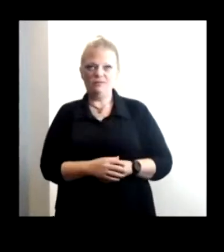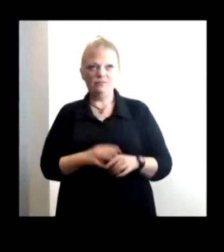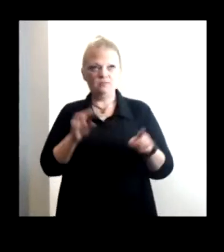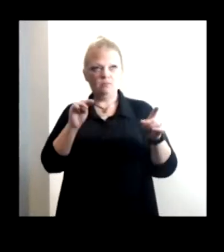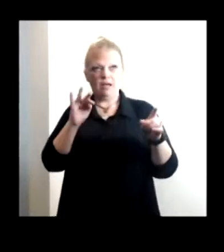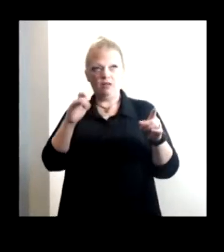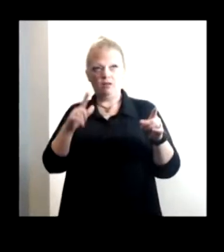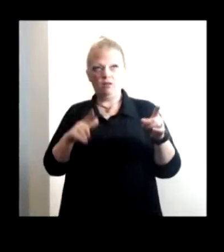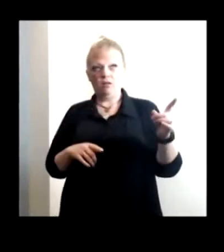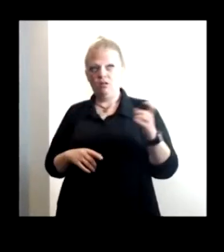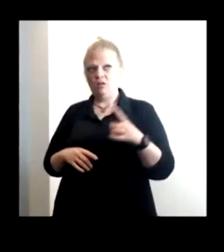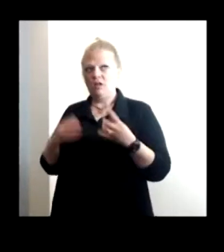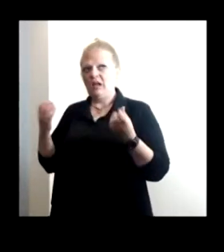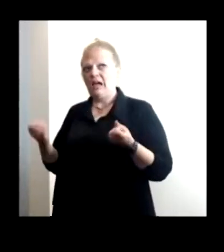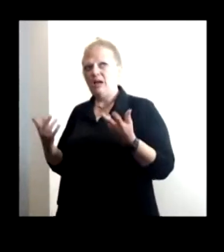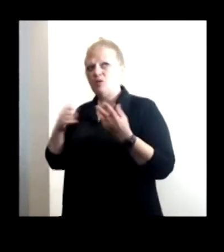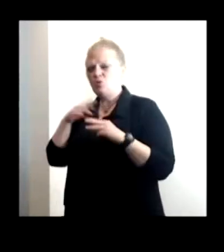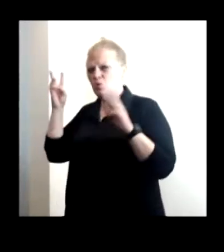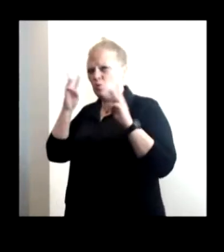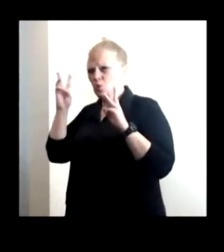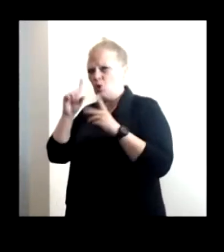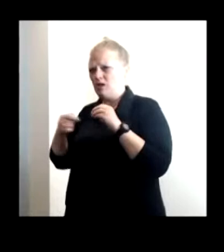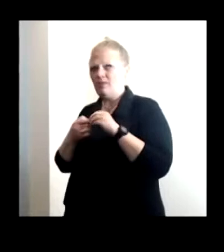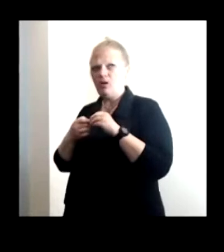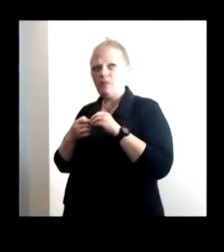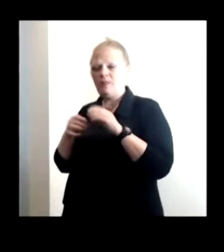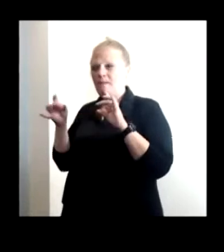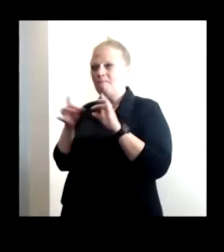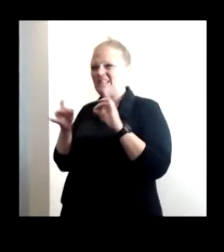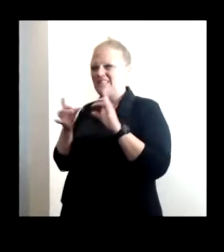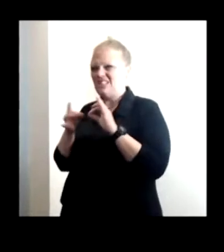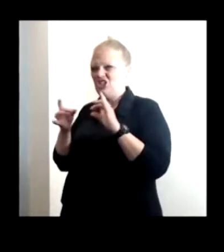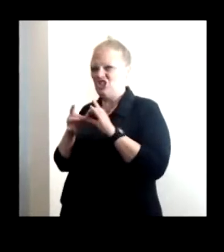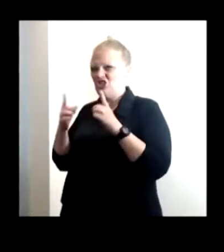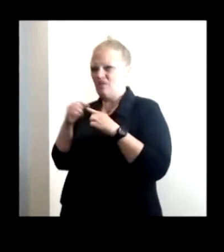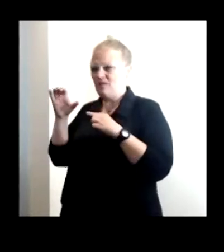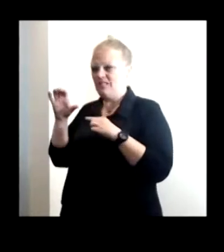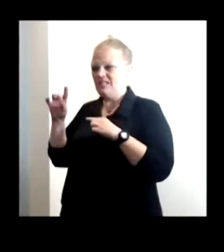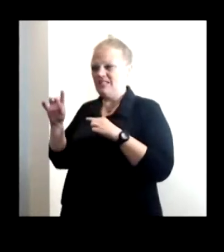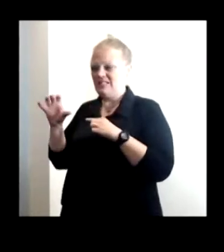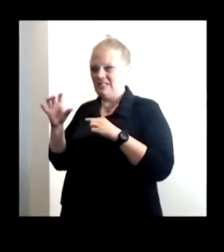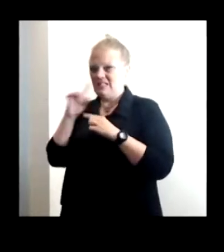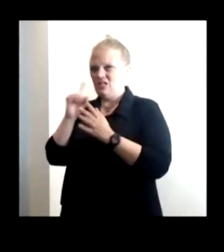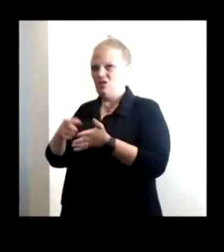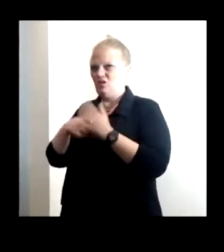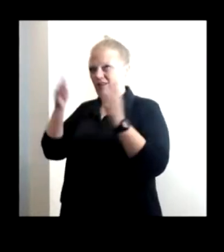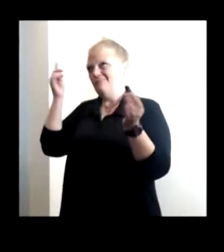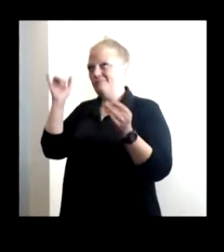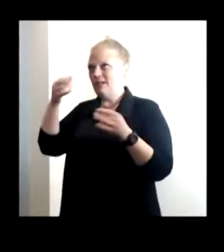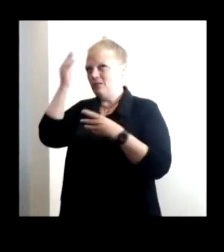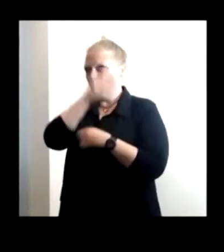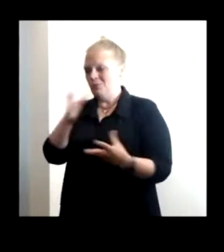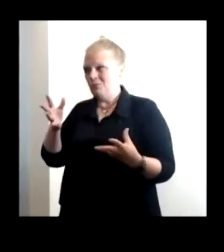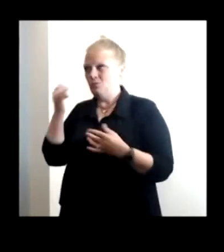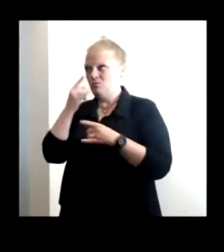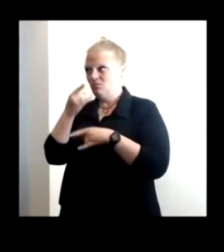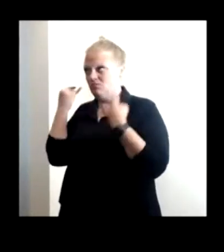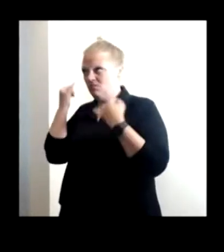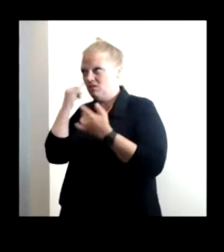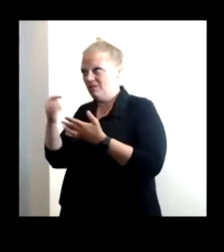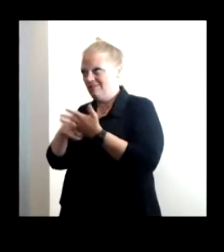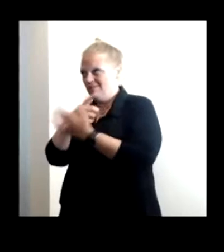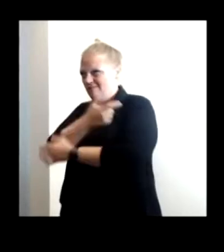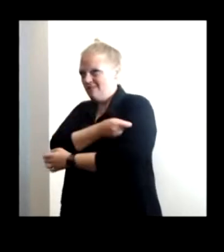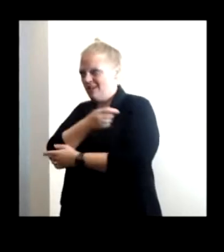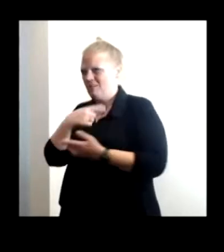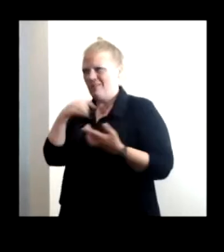Michael? Mark, how much do you worry about the messaging that the CDC would be sending by requiring masks if people are vaccinated? Because